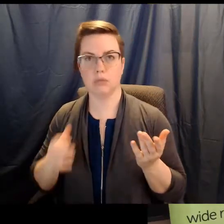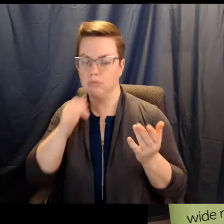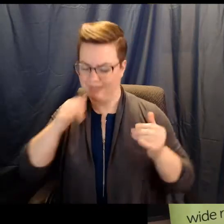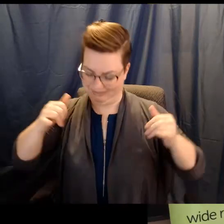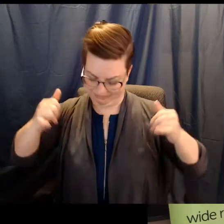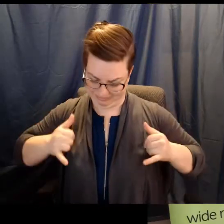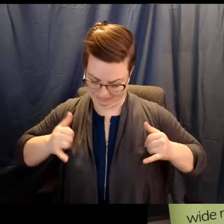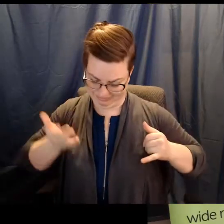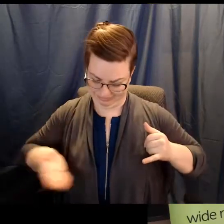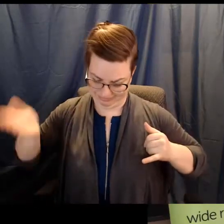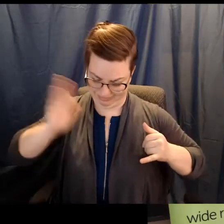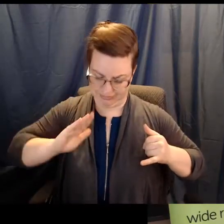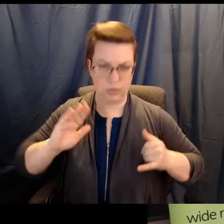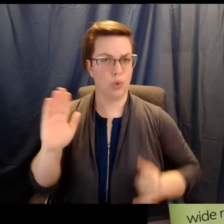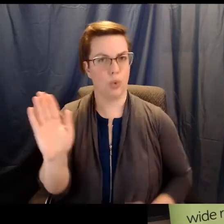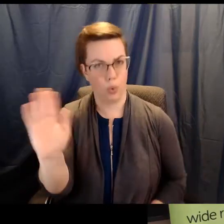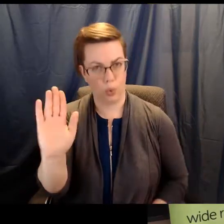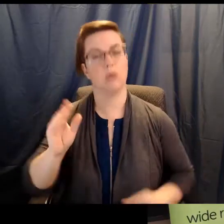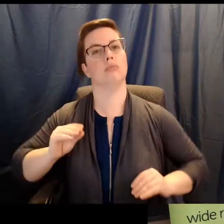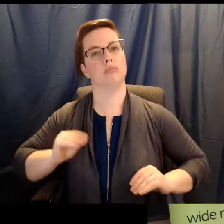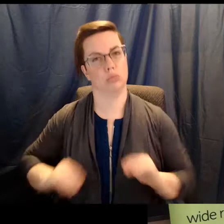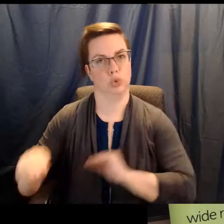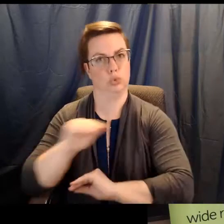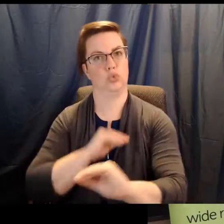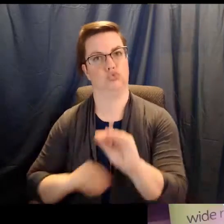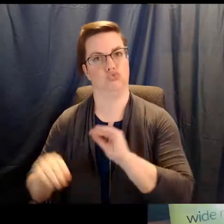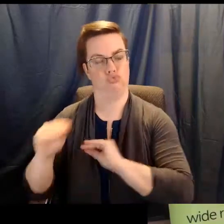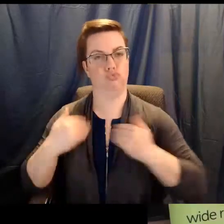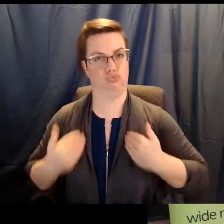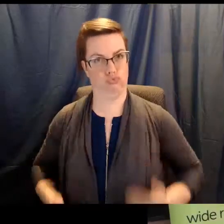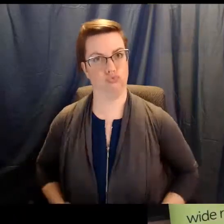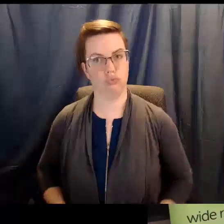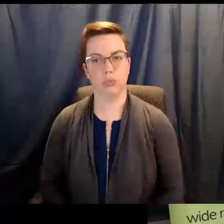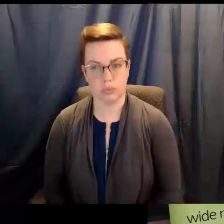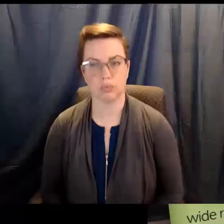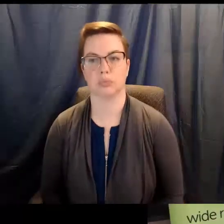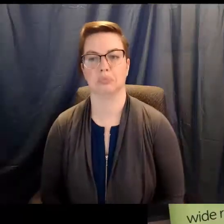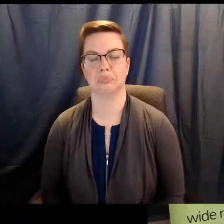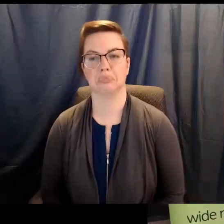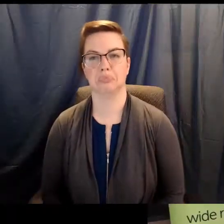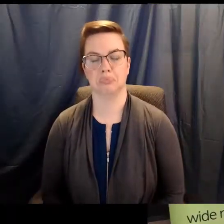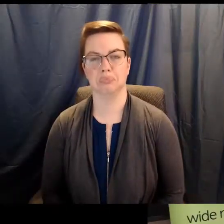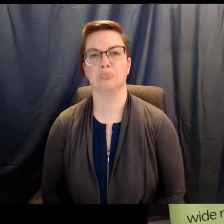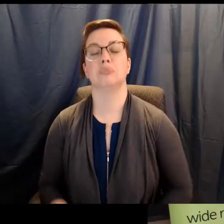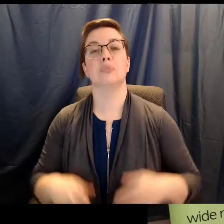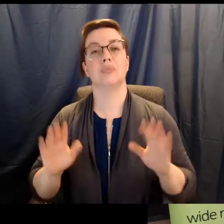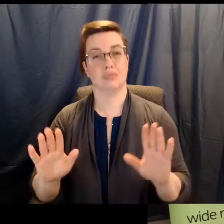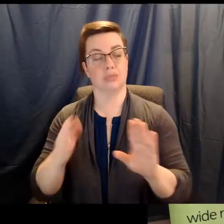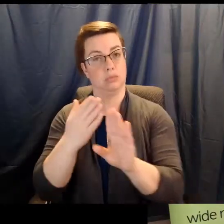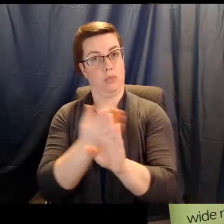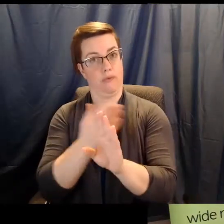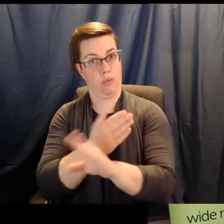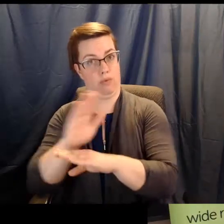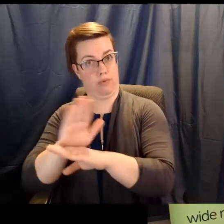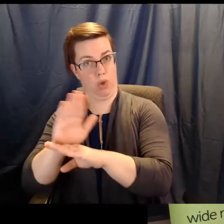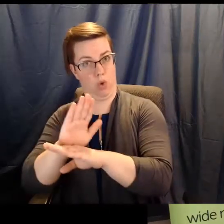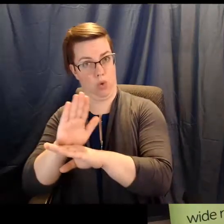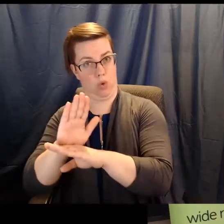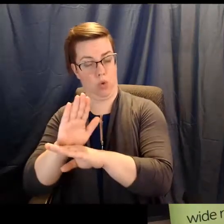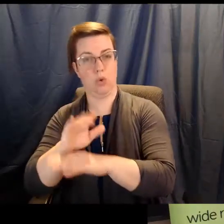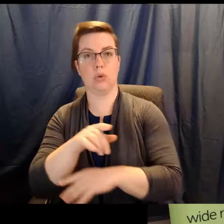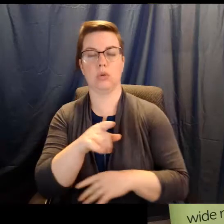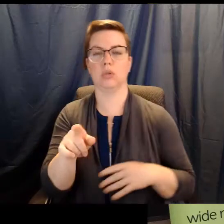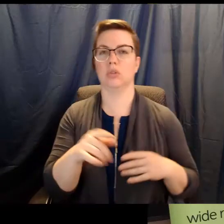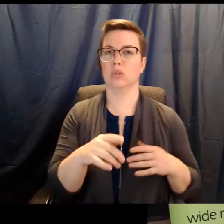Don't stay in a static position all day long. So in video number 5, as we start to get into this here, complete